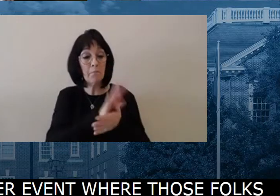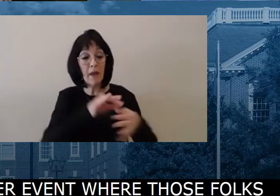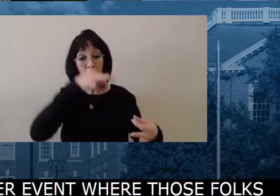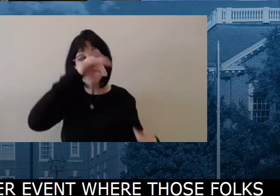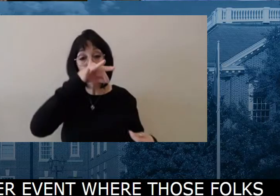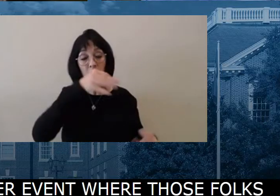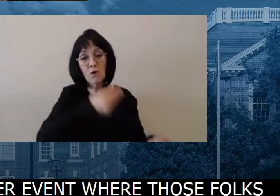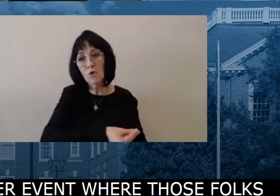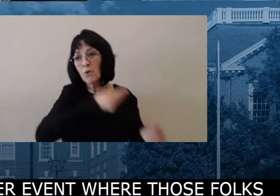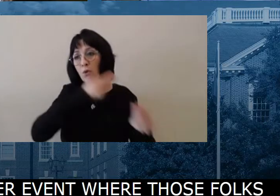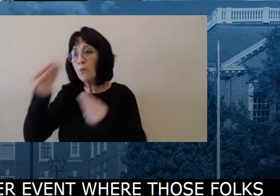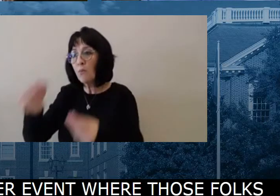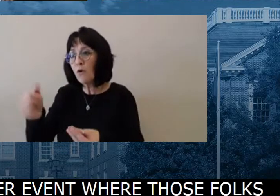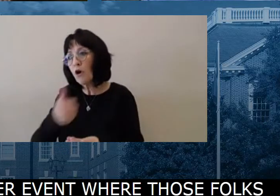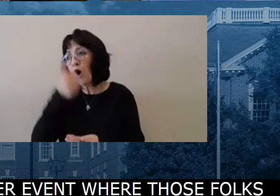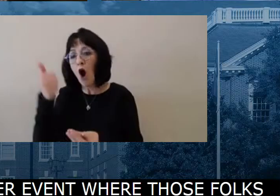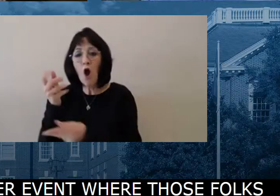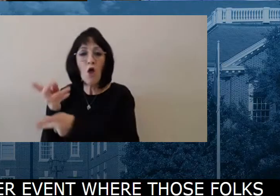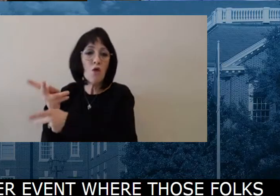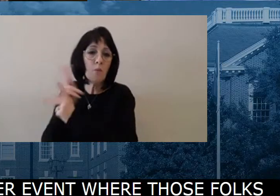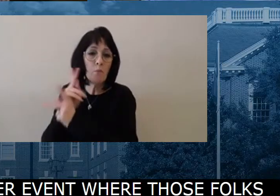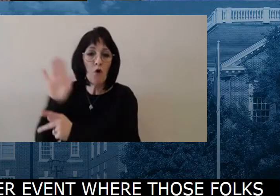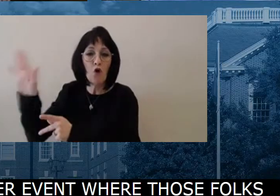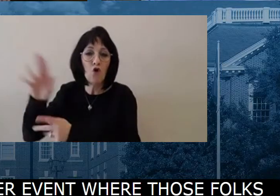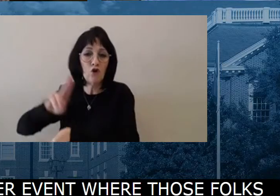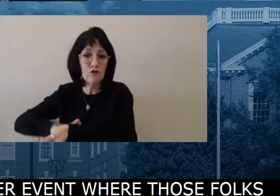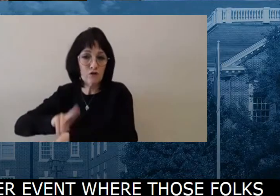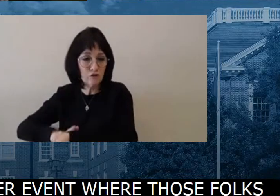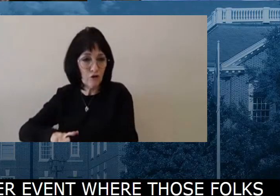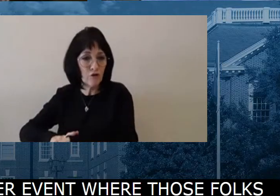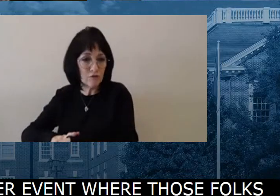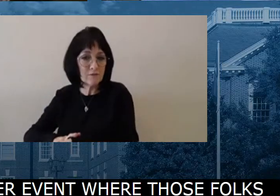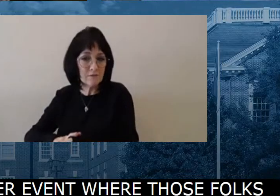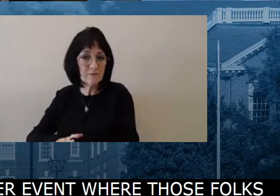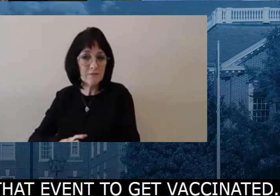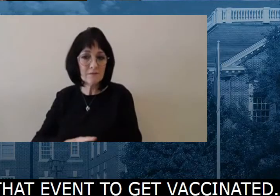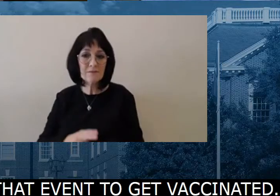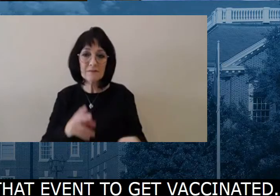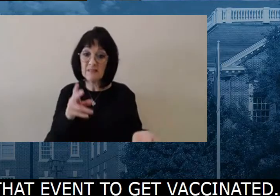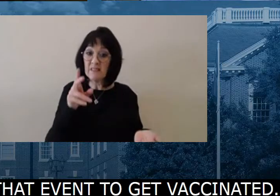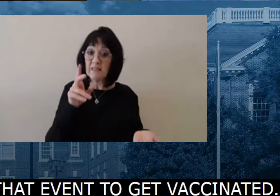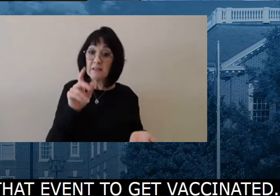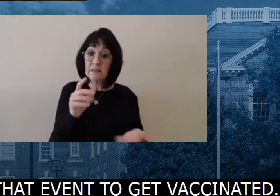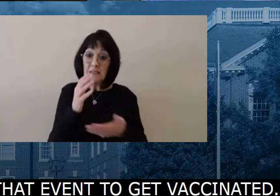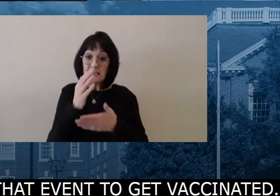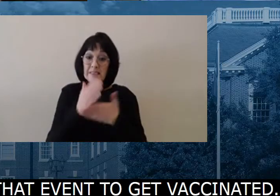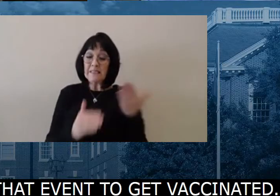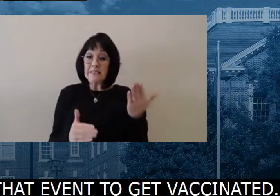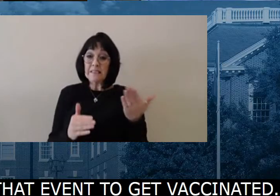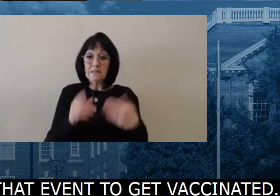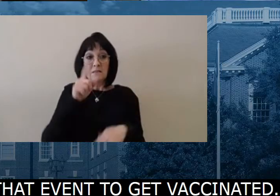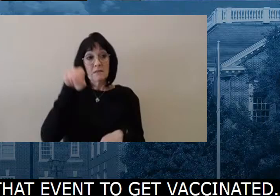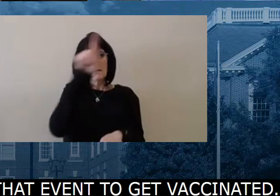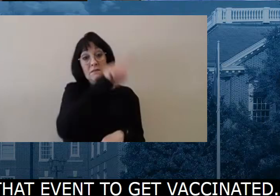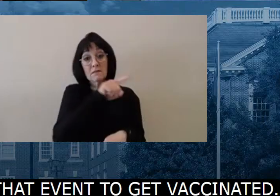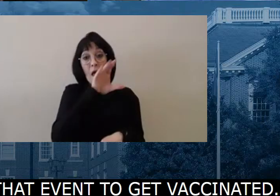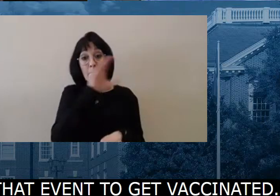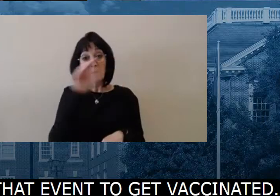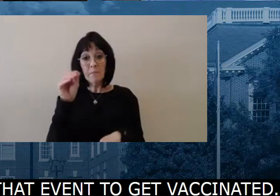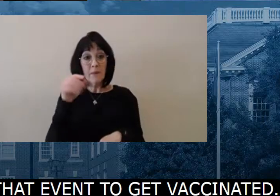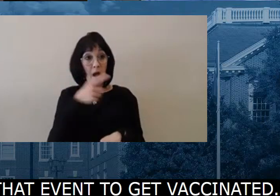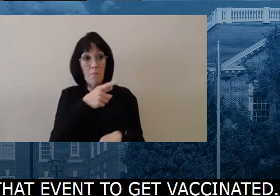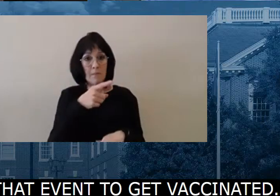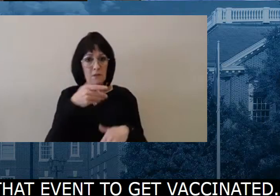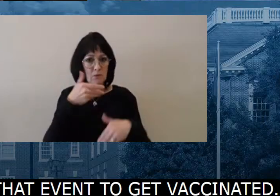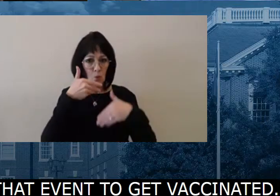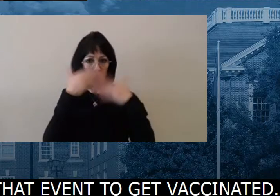the obvious, those worker groups that don't have an in-house way of, getting vaccinated become a bigger challenge for us, right?